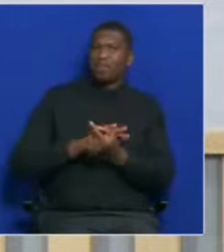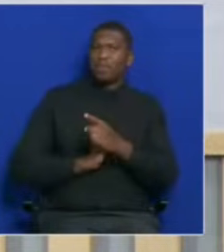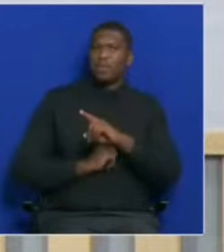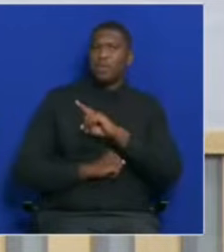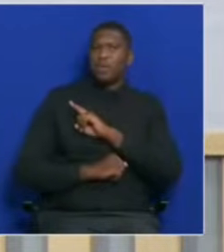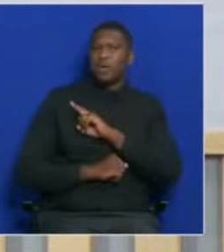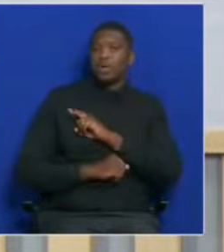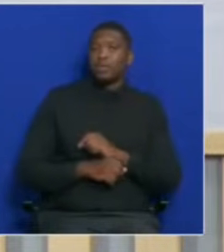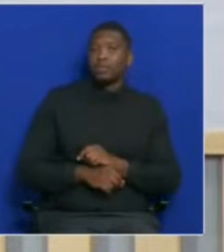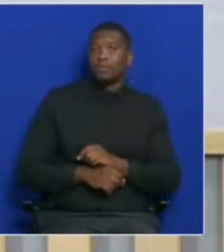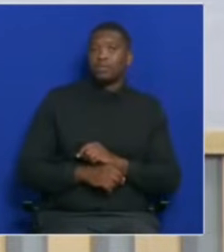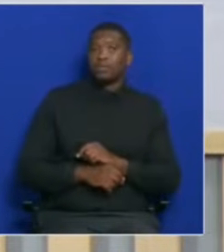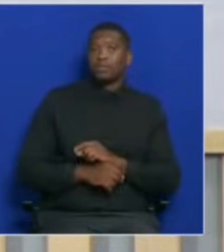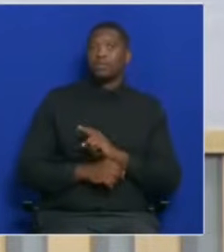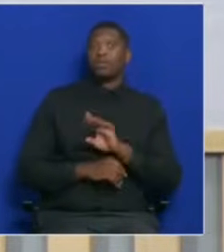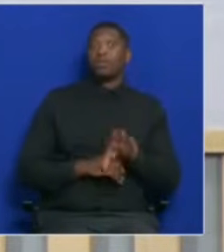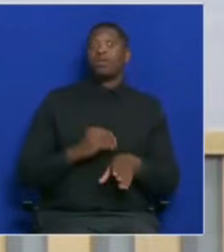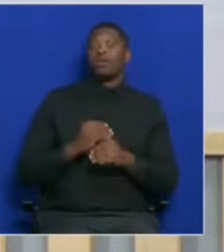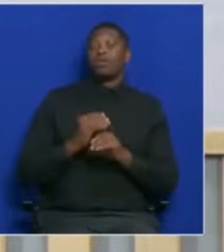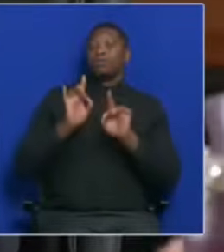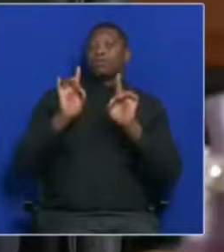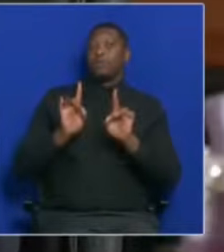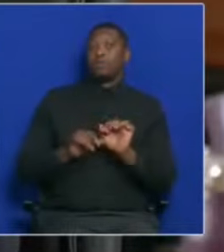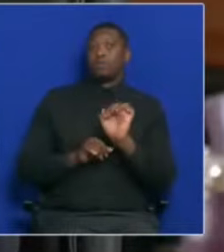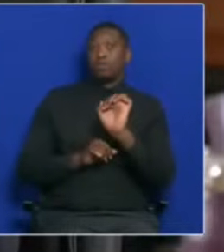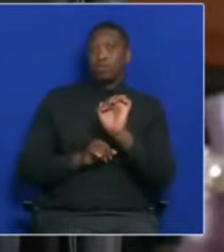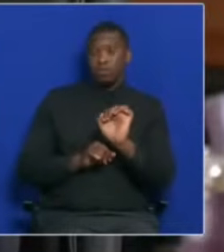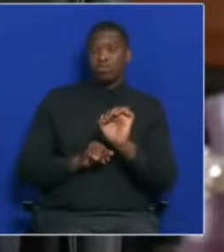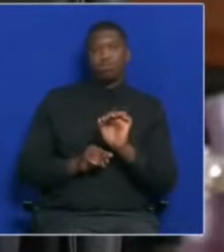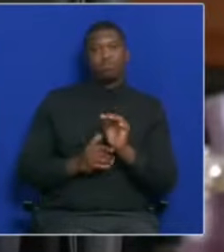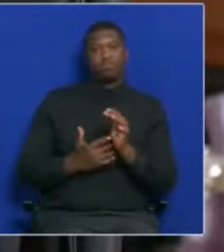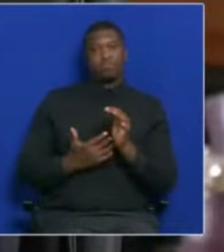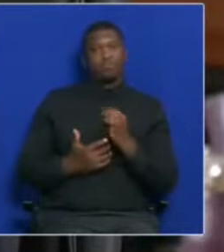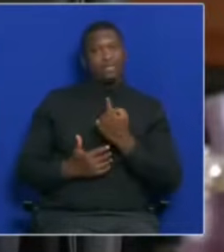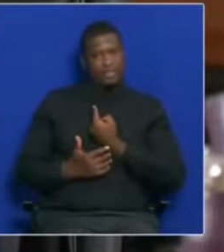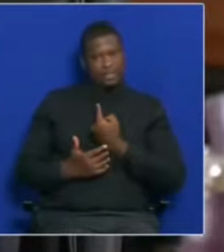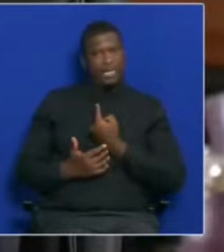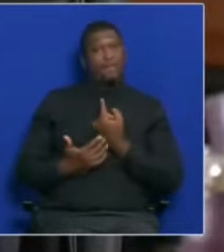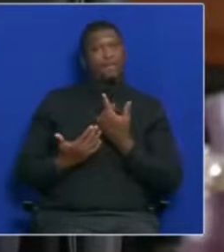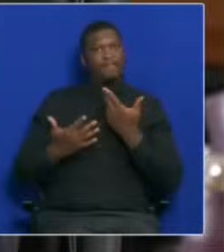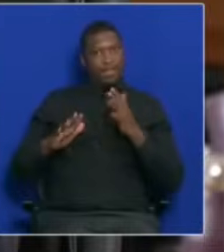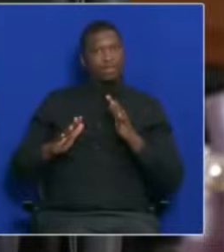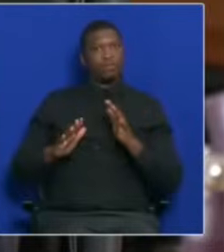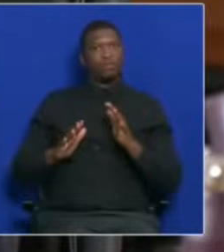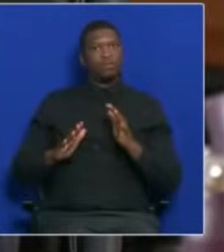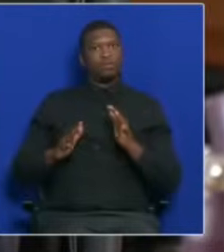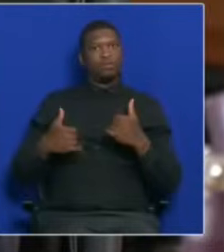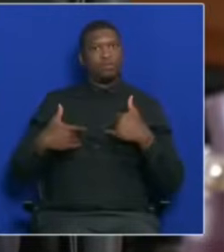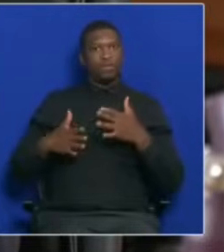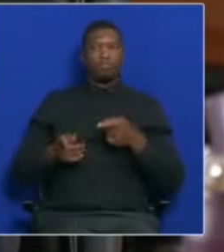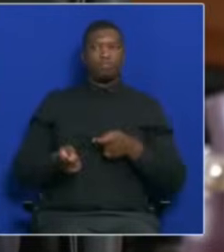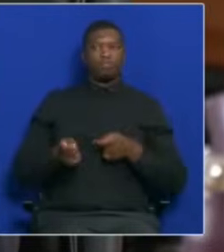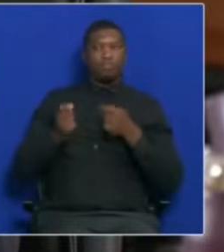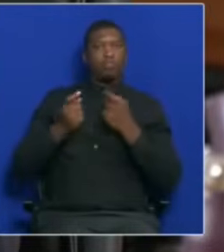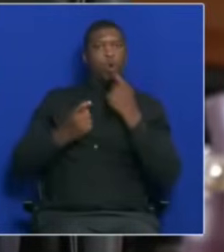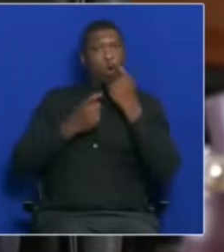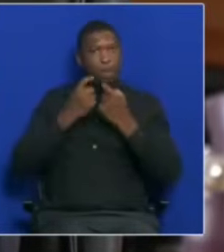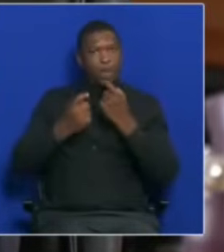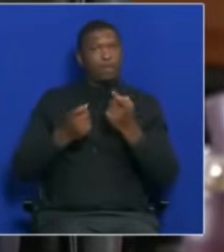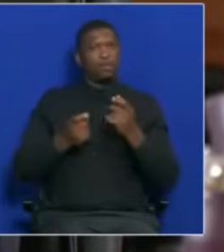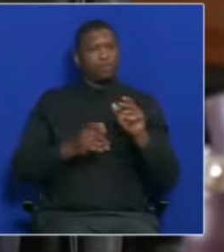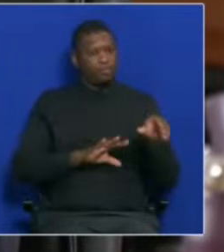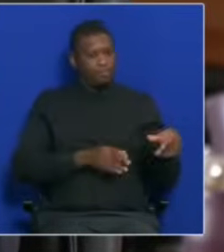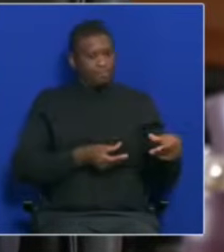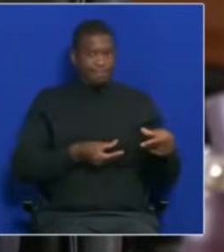fact that you are the person who raised these complaints and obtained these documents that were dealing